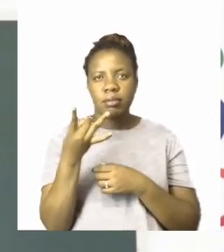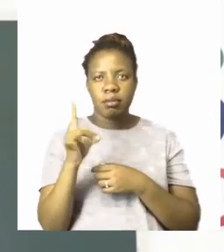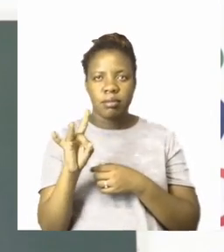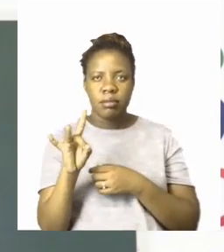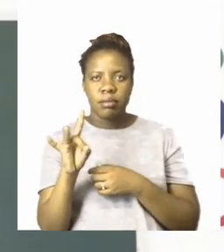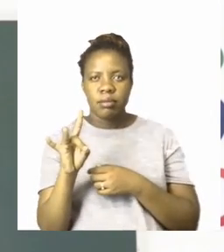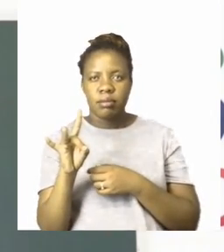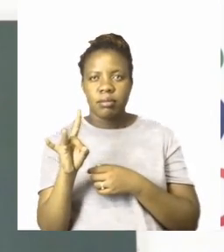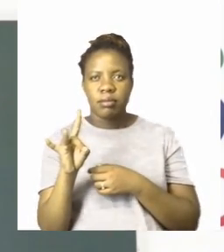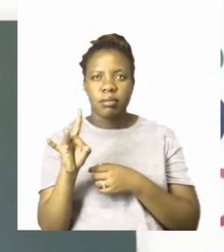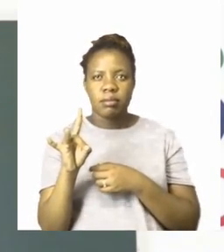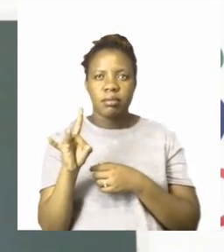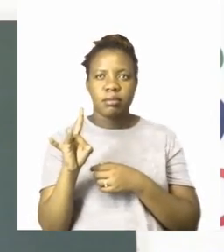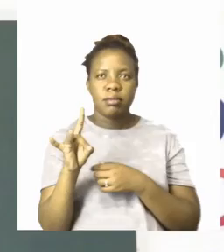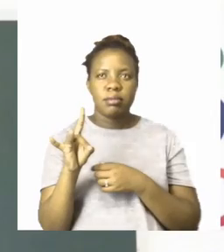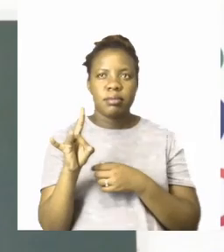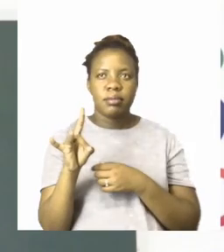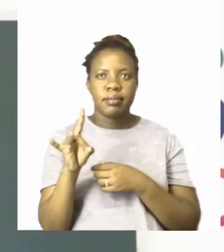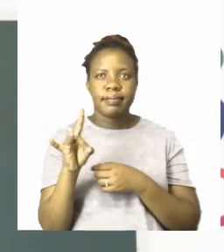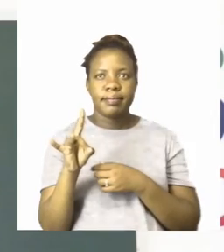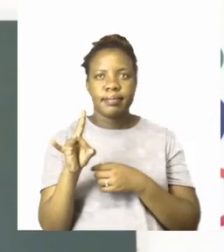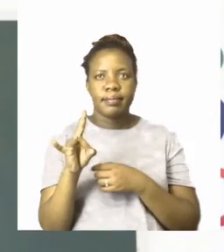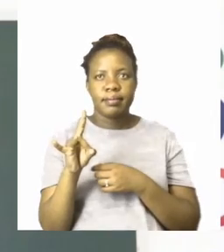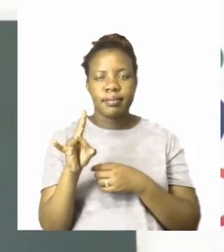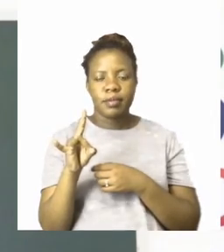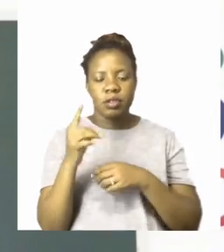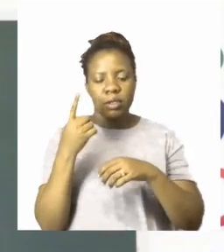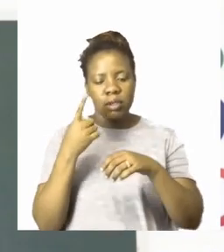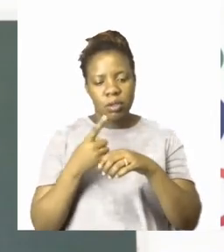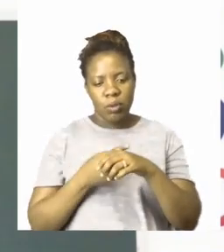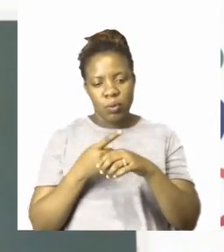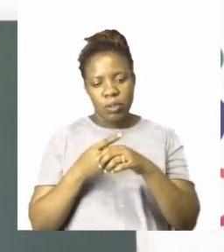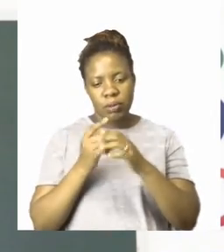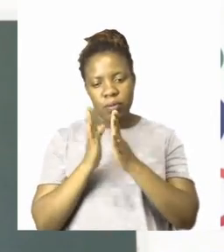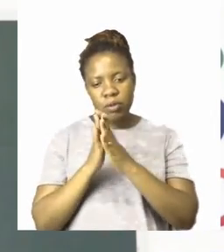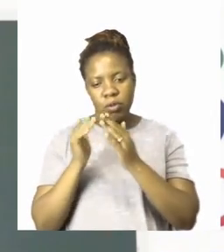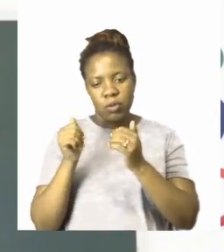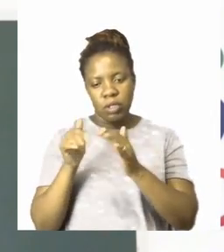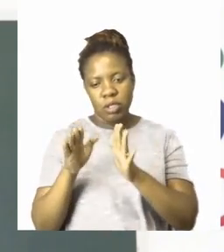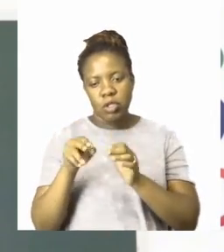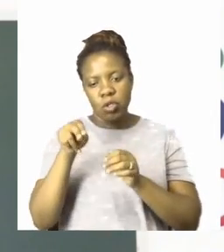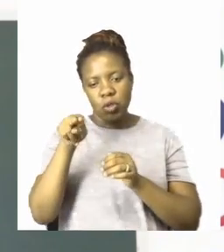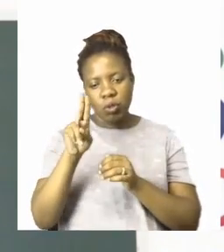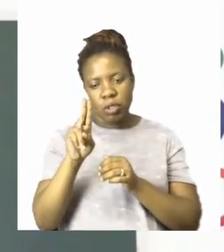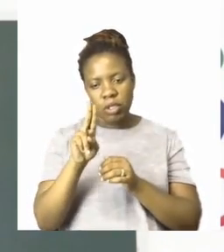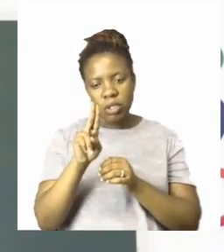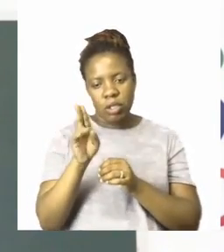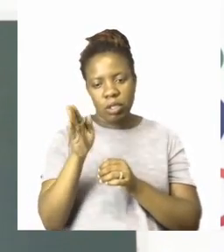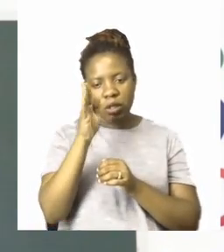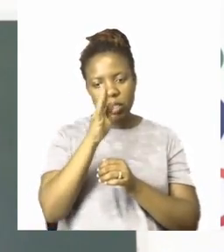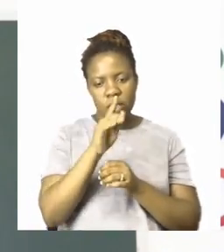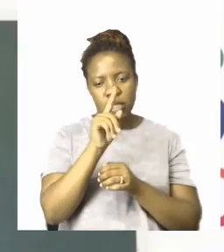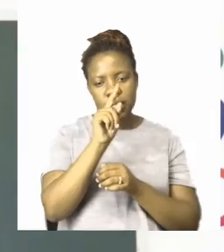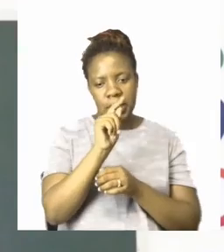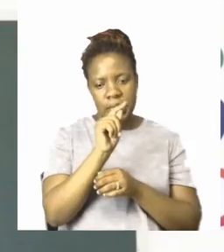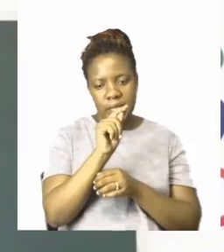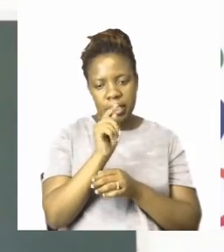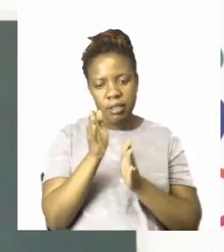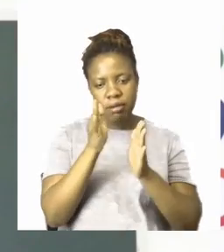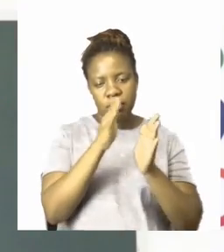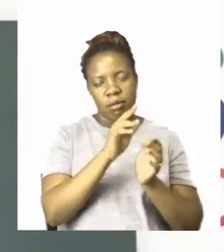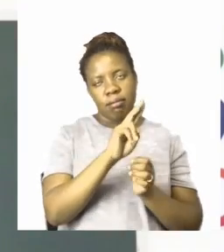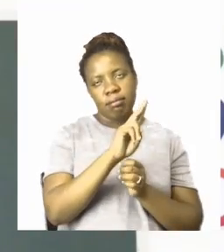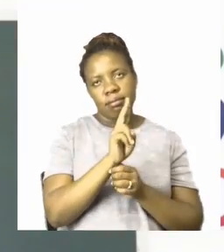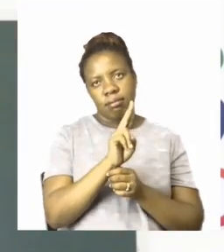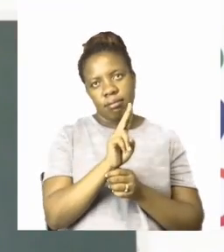258. Now we have to start with units, tens, hundreds. Right. Now we say 1 minus